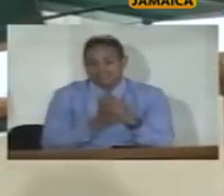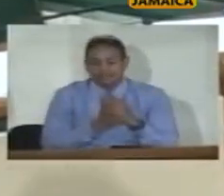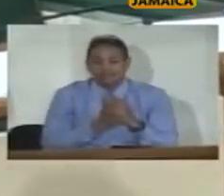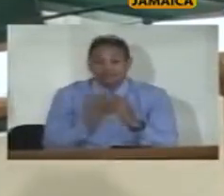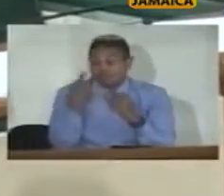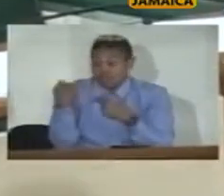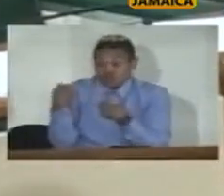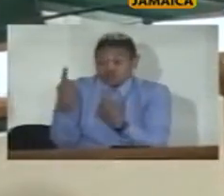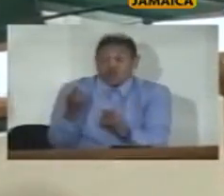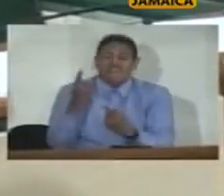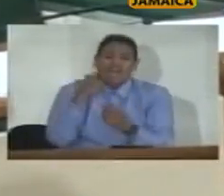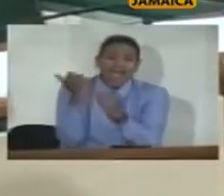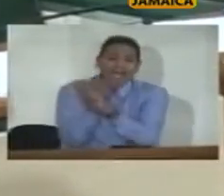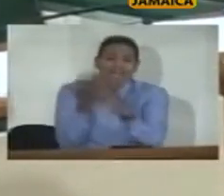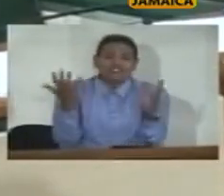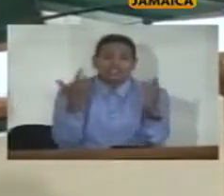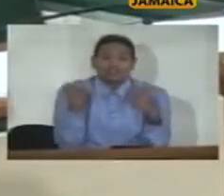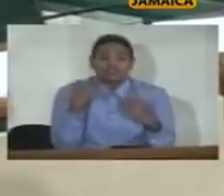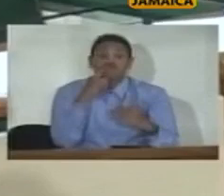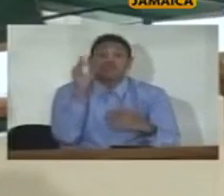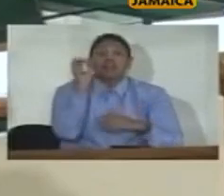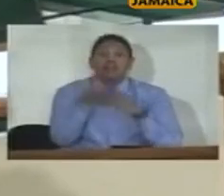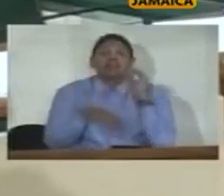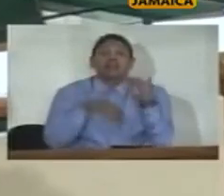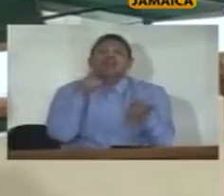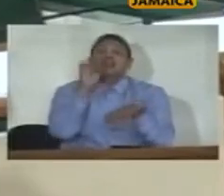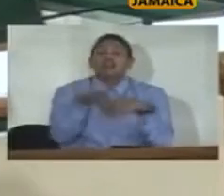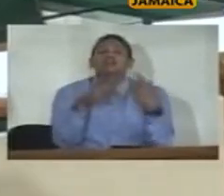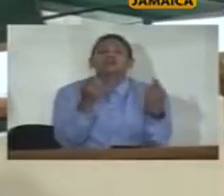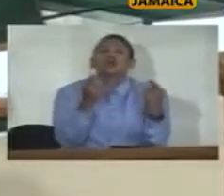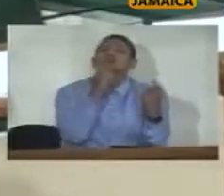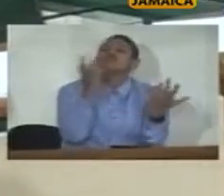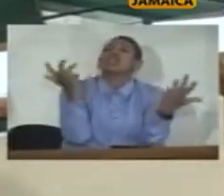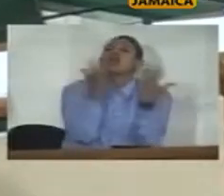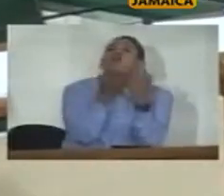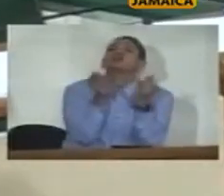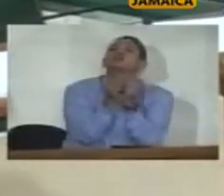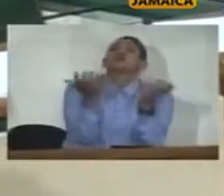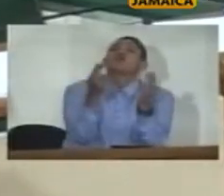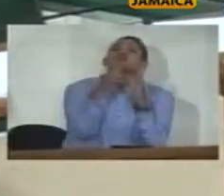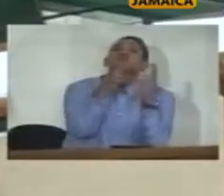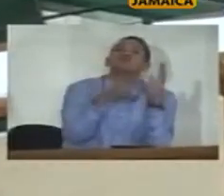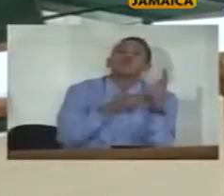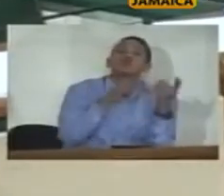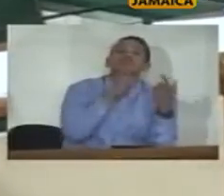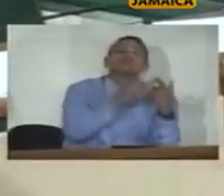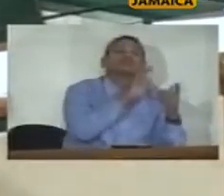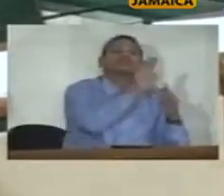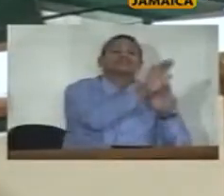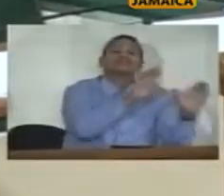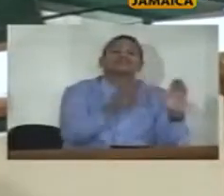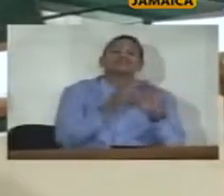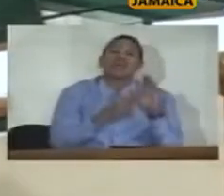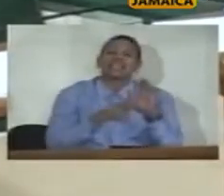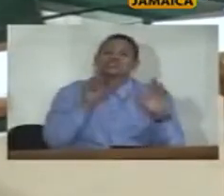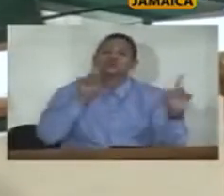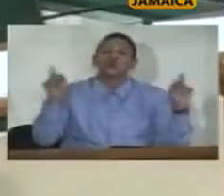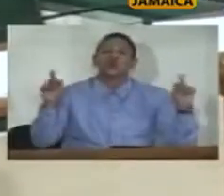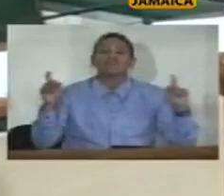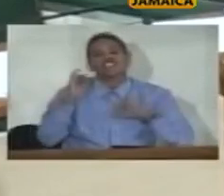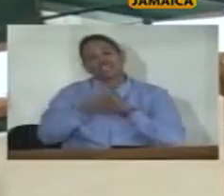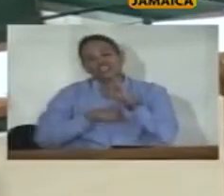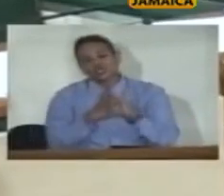far, everything that has been done has been in accordance with the rules and regulations that govern the